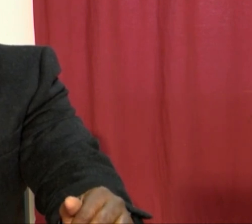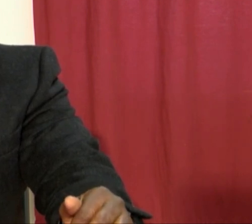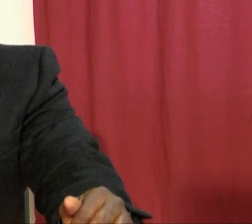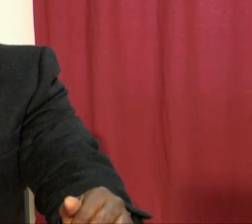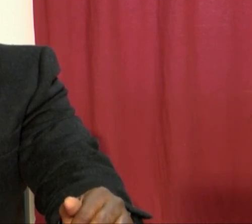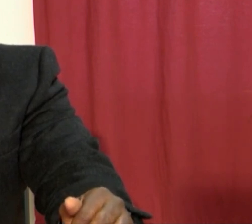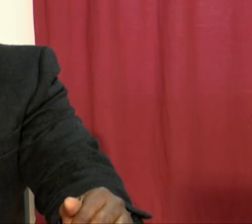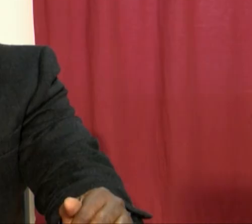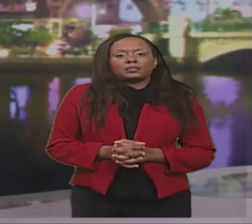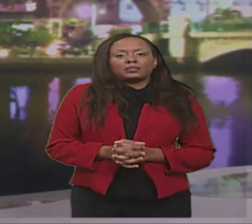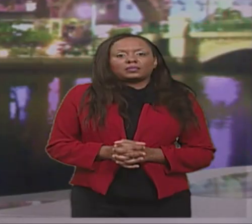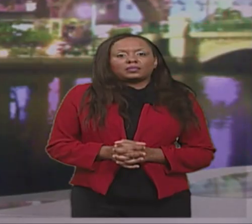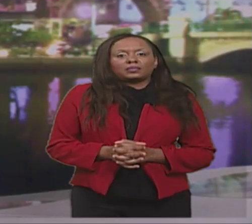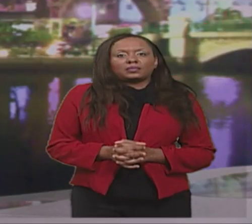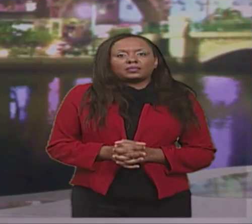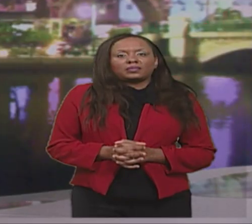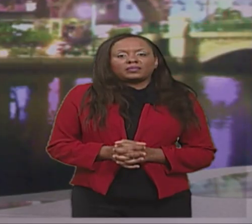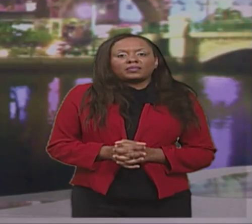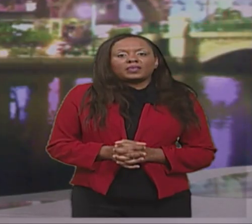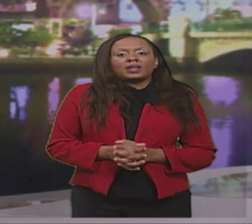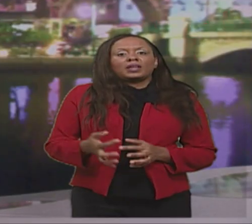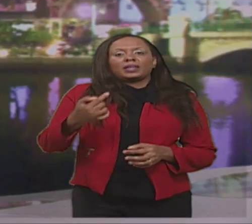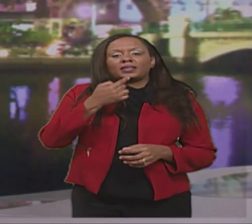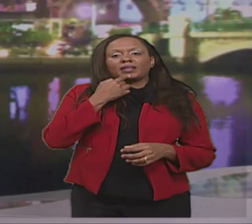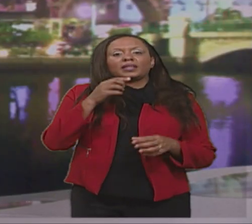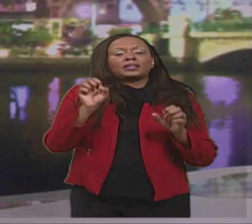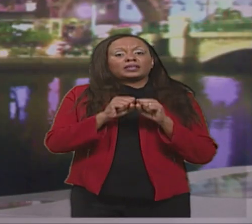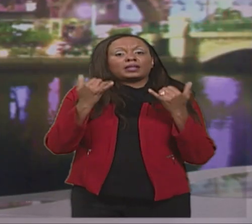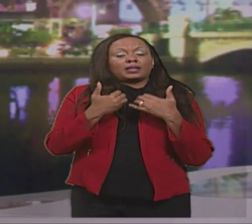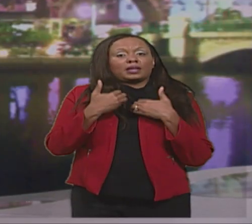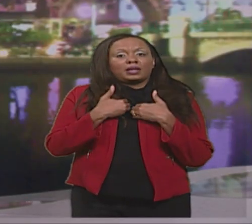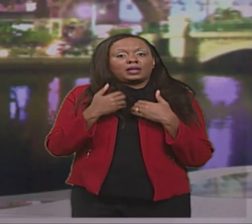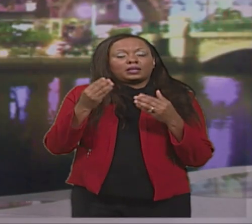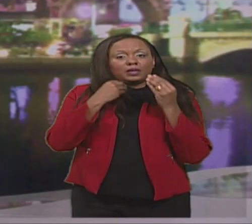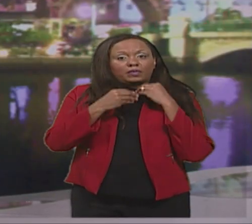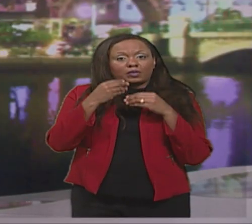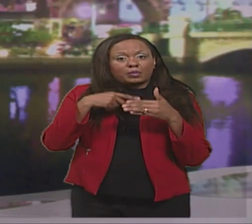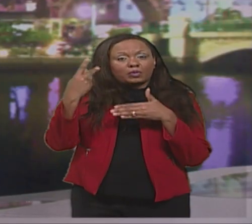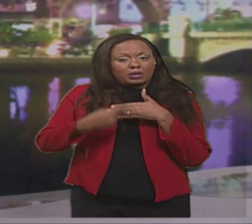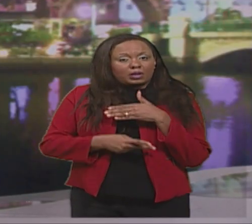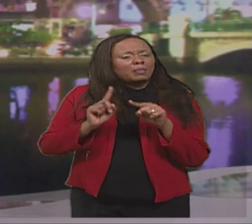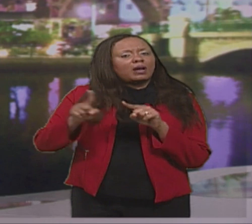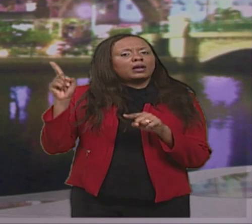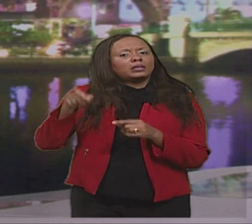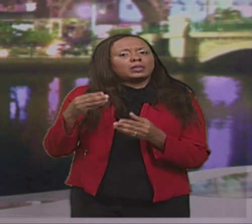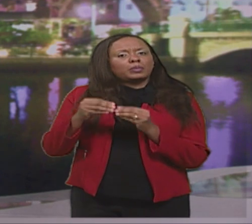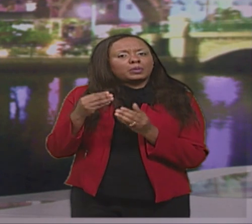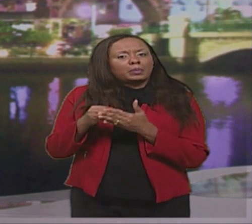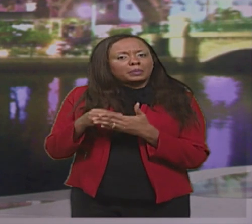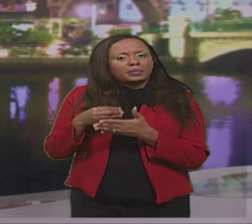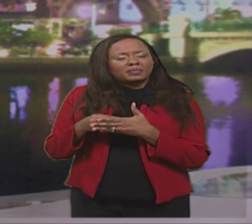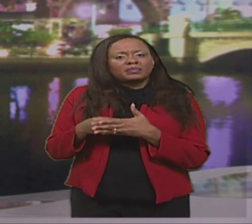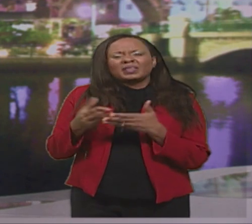event that it happens. Meanwhile, Mr. Waith says the Society's Meals on Wheels program needs more funding. Revealing it